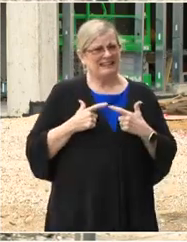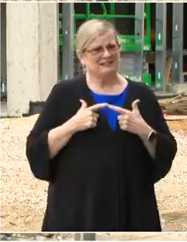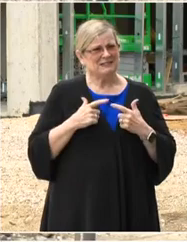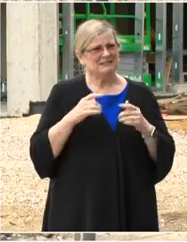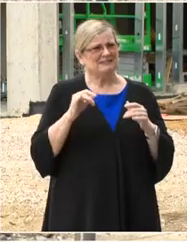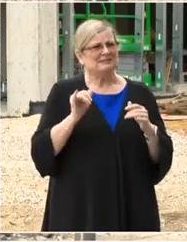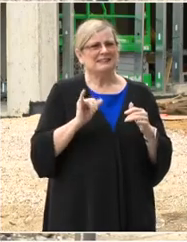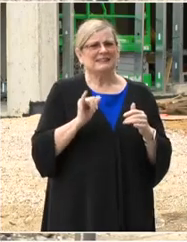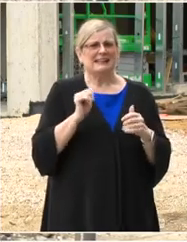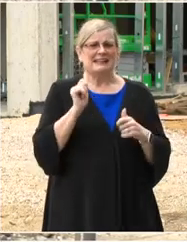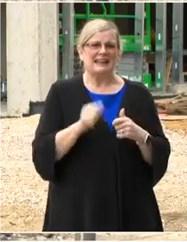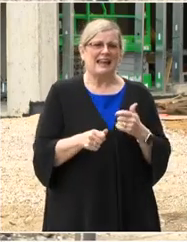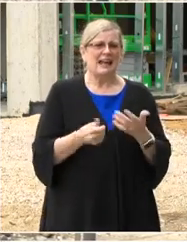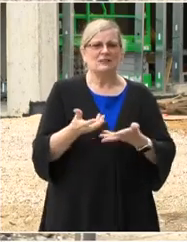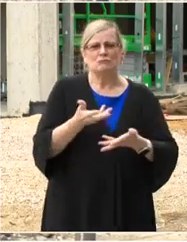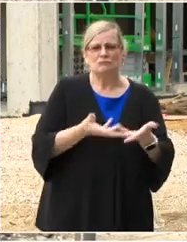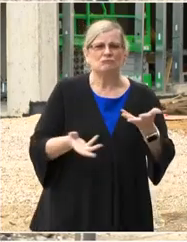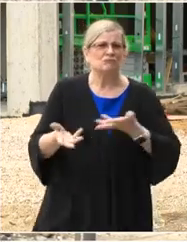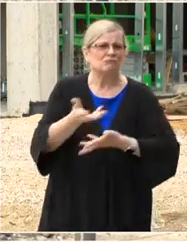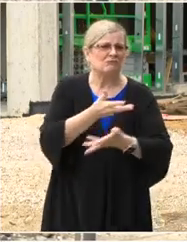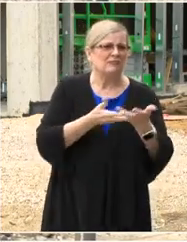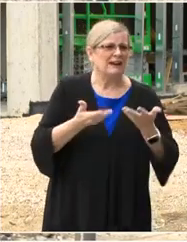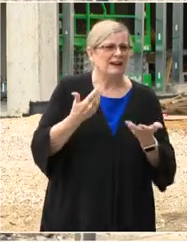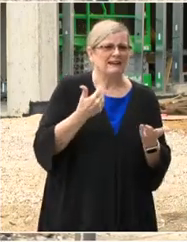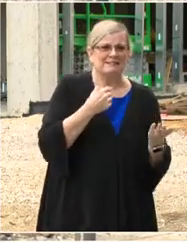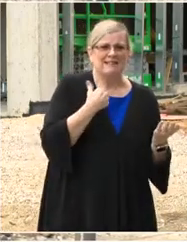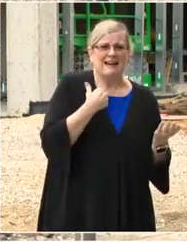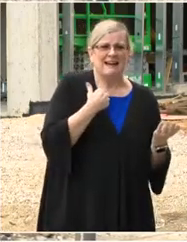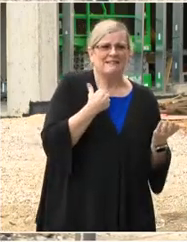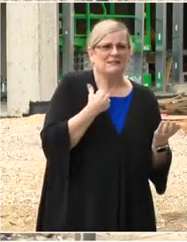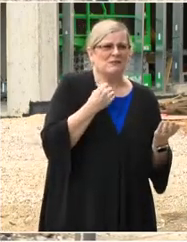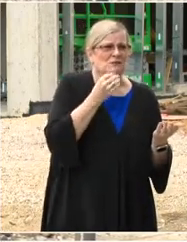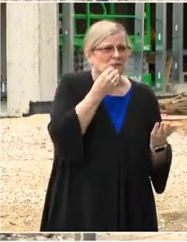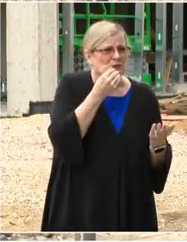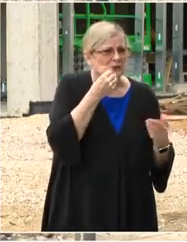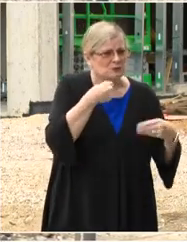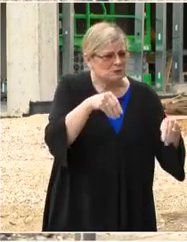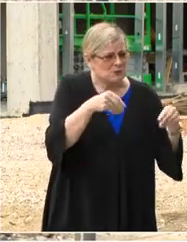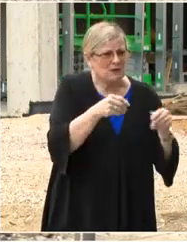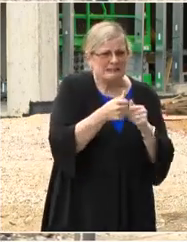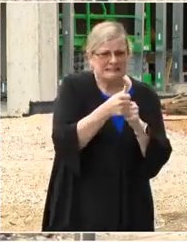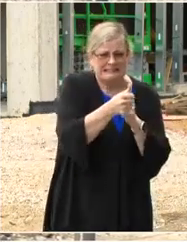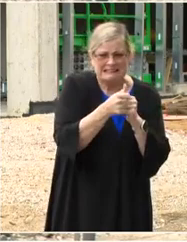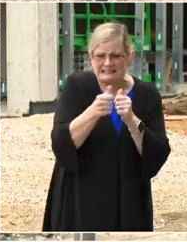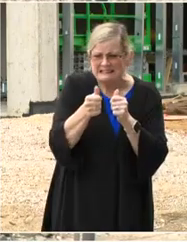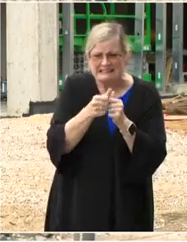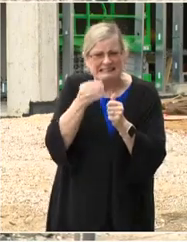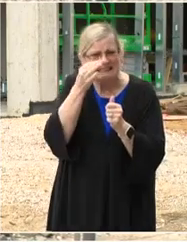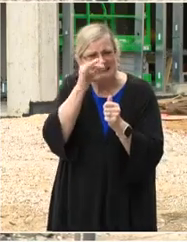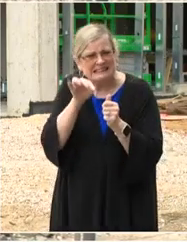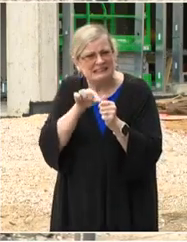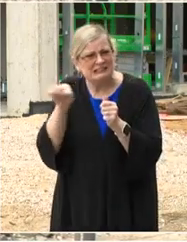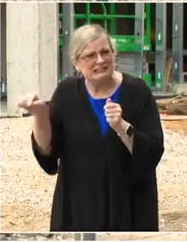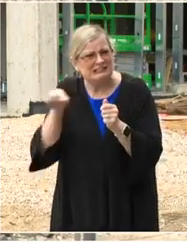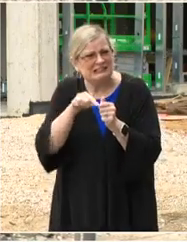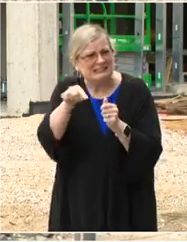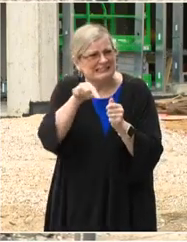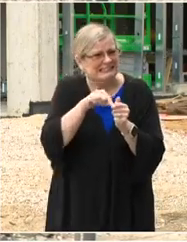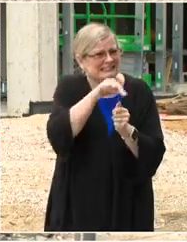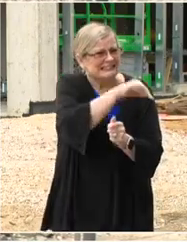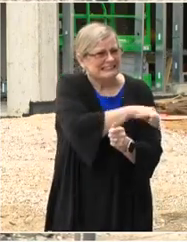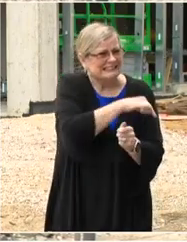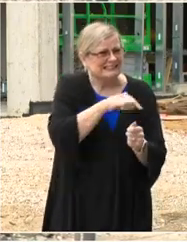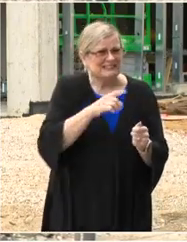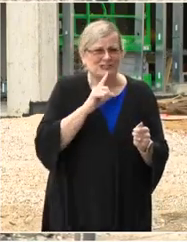social and have the amenities like grocery stores close by. And so this is a good project,